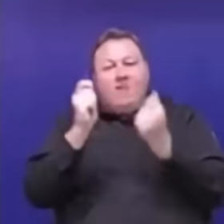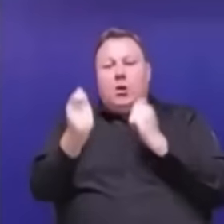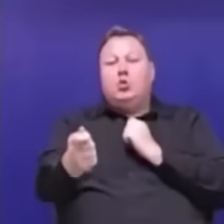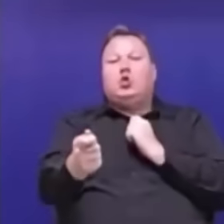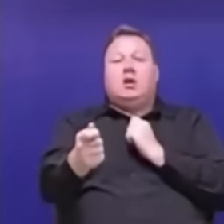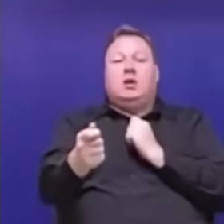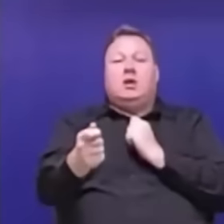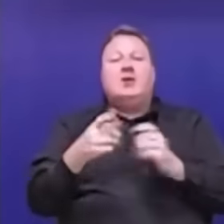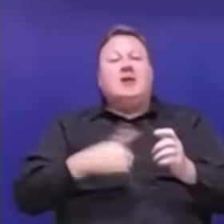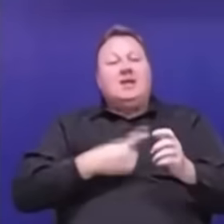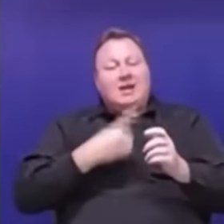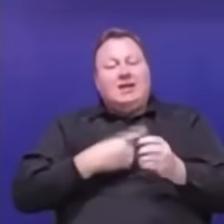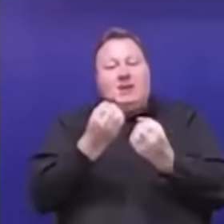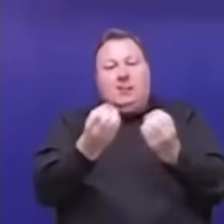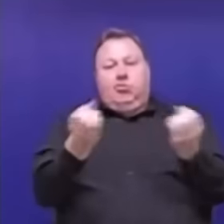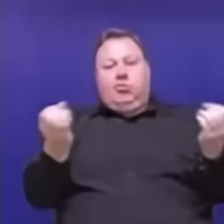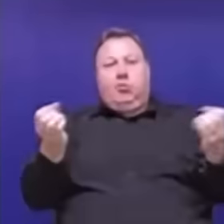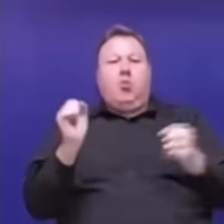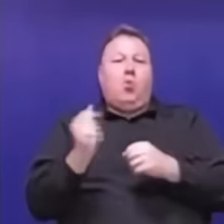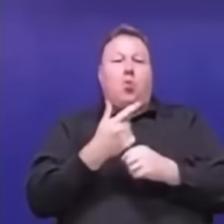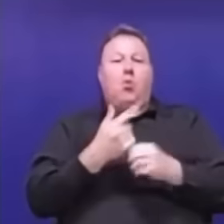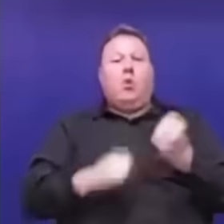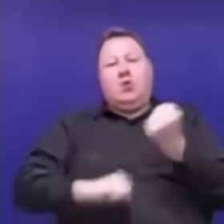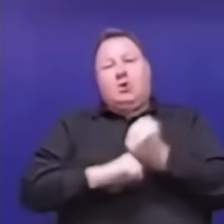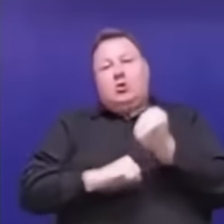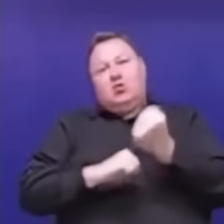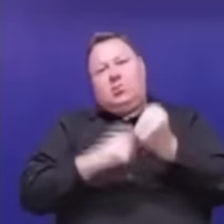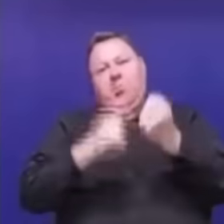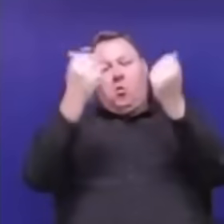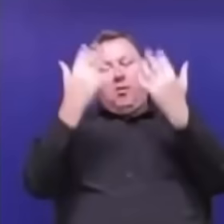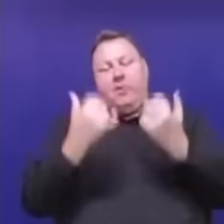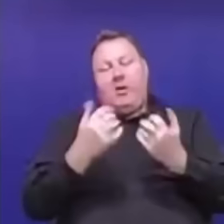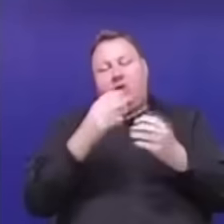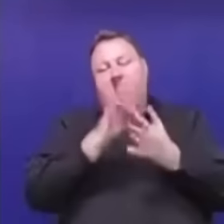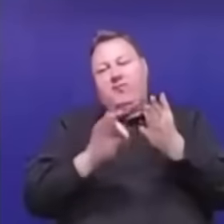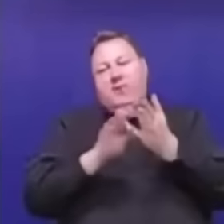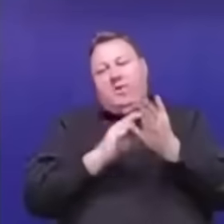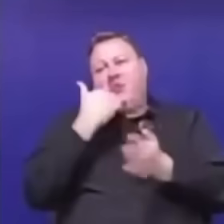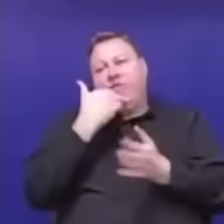to deliver dignity for all, to support this budget vote. I thank you.